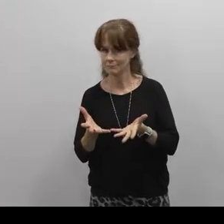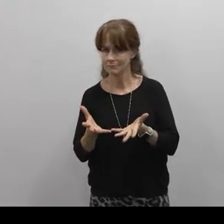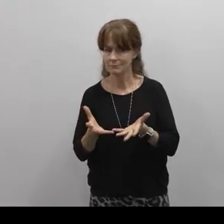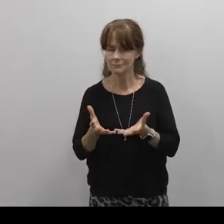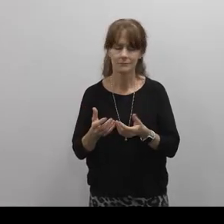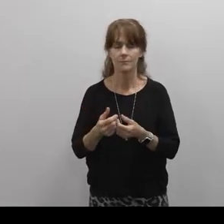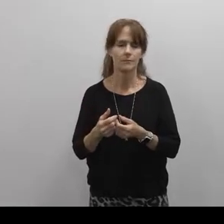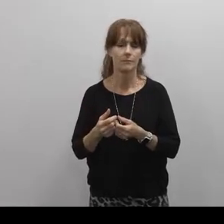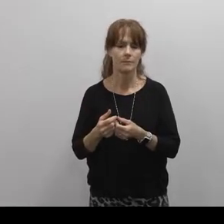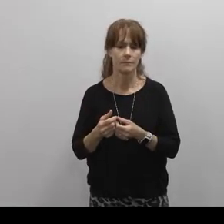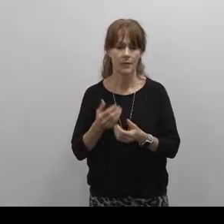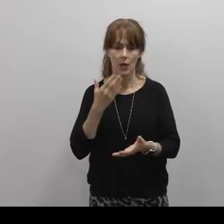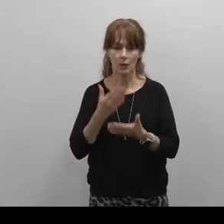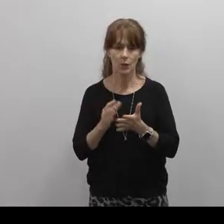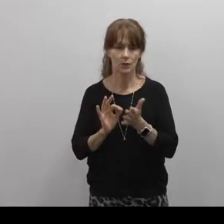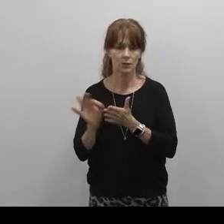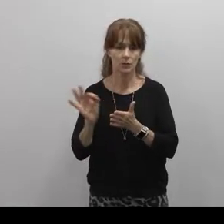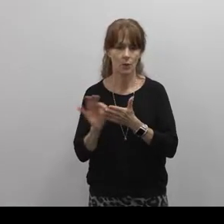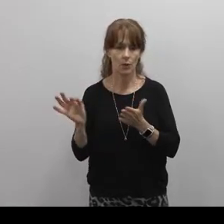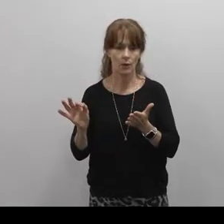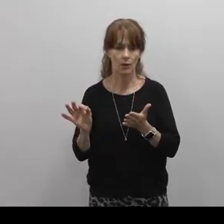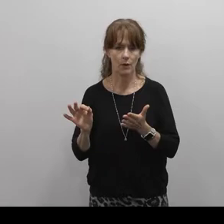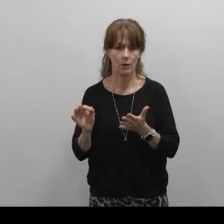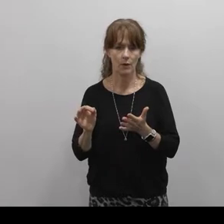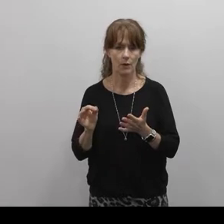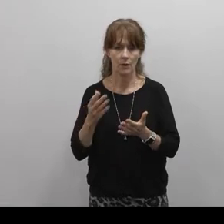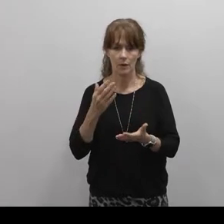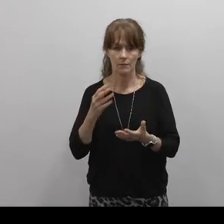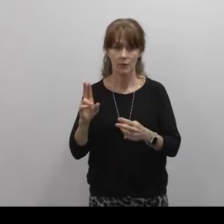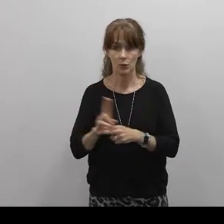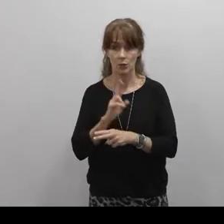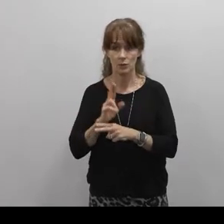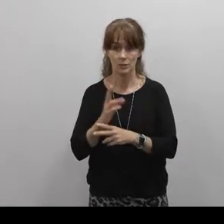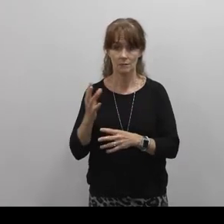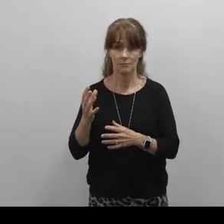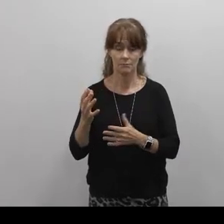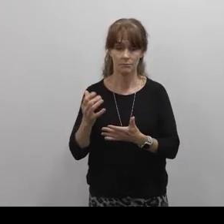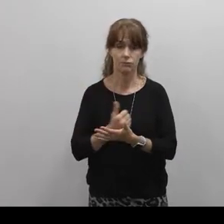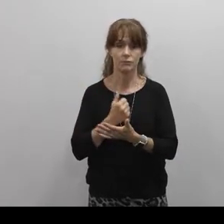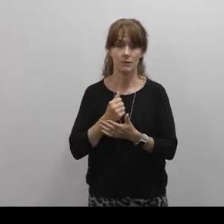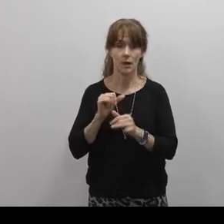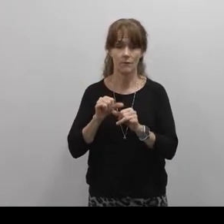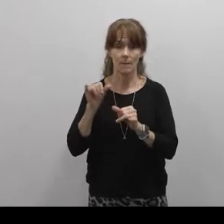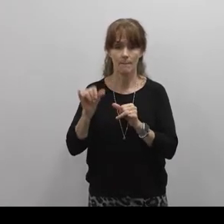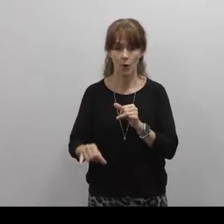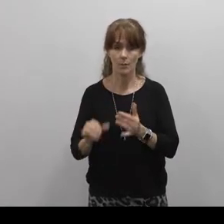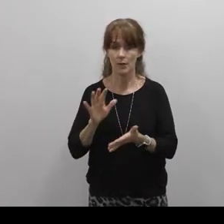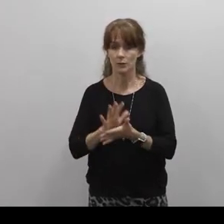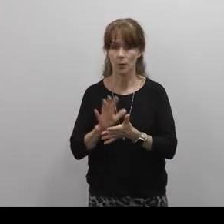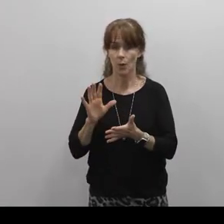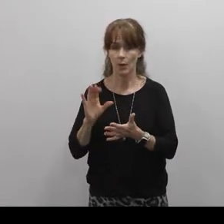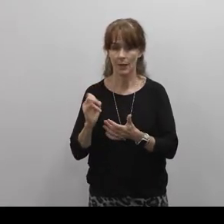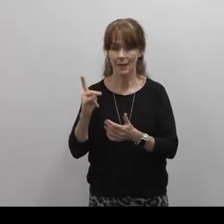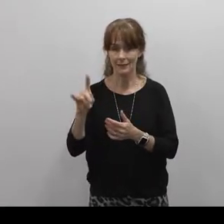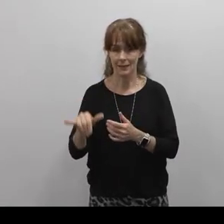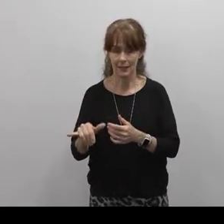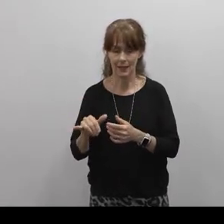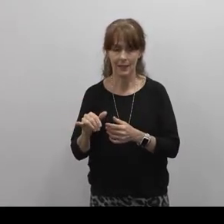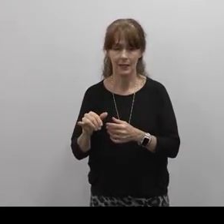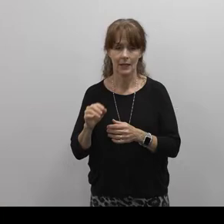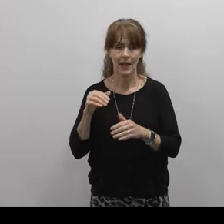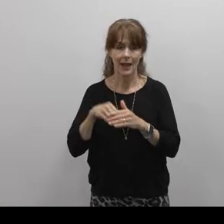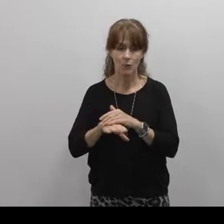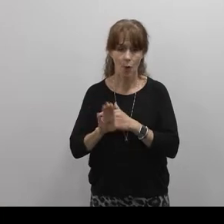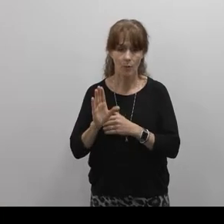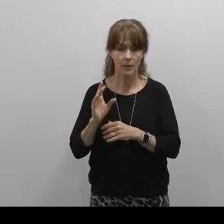You know, a good score would be good utilization of permanent school capacity, right? So I have an enrollment